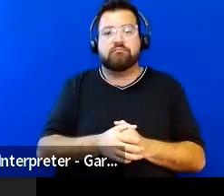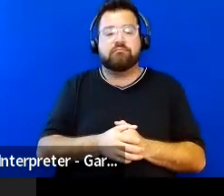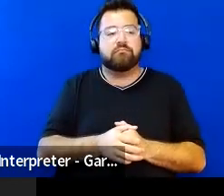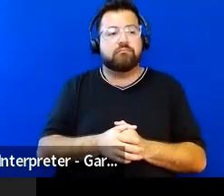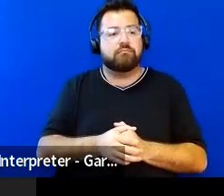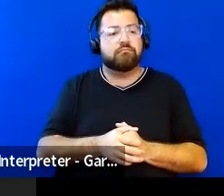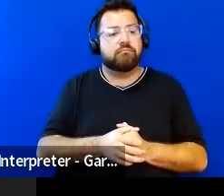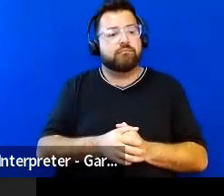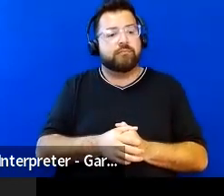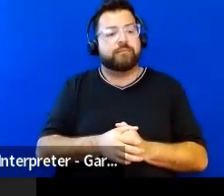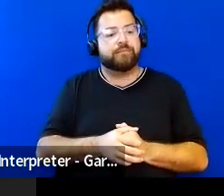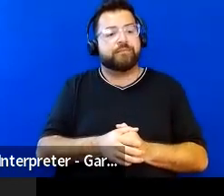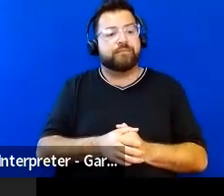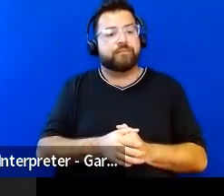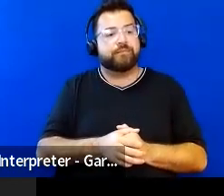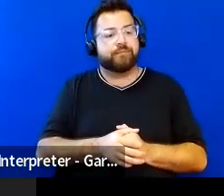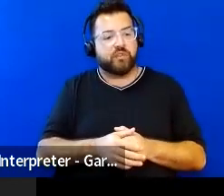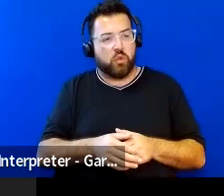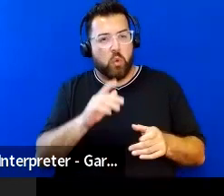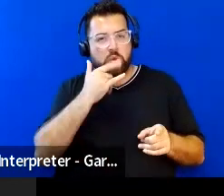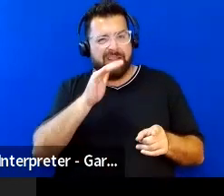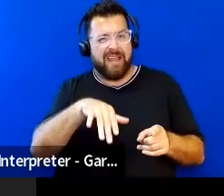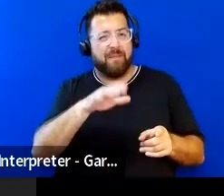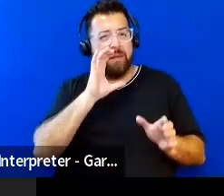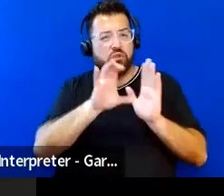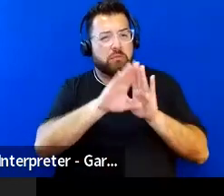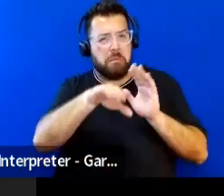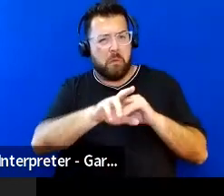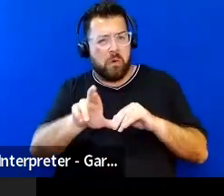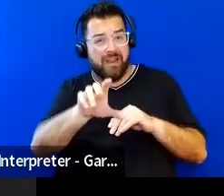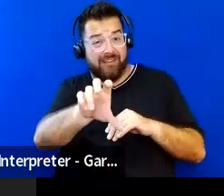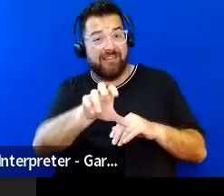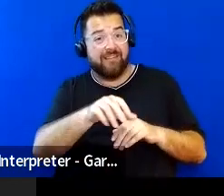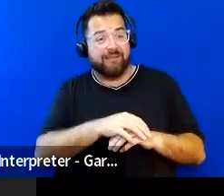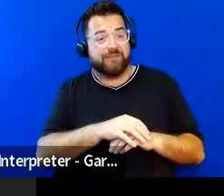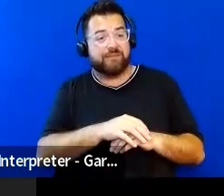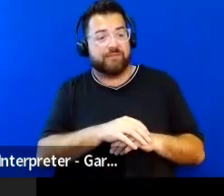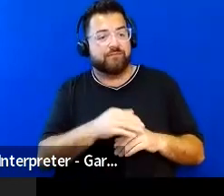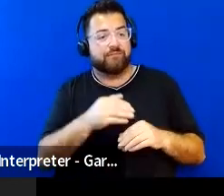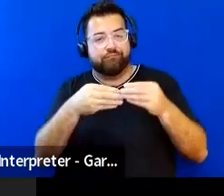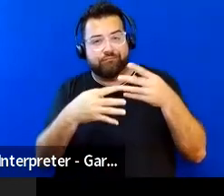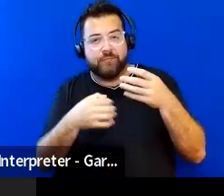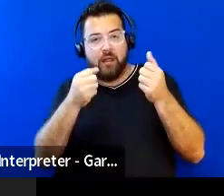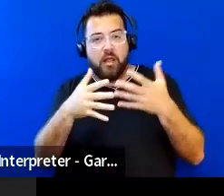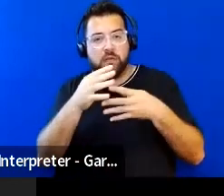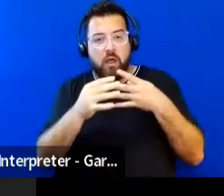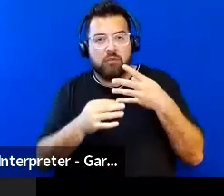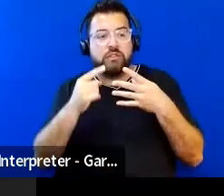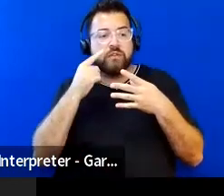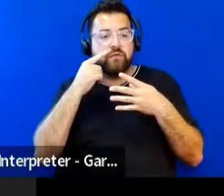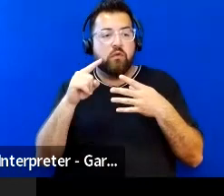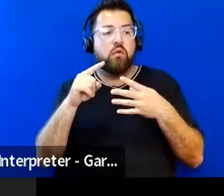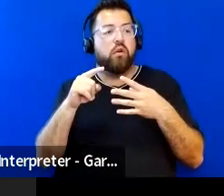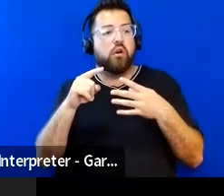version. So yeah, so it looks something like this. You get lots of choices here for